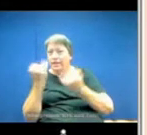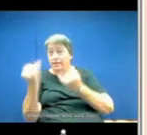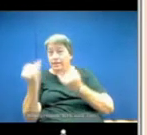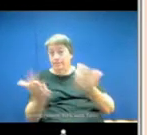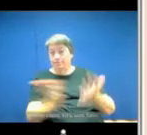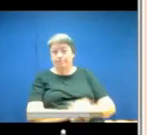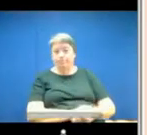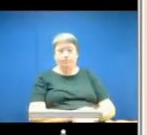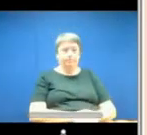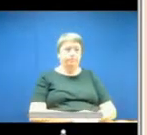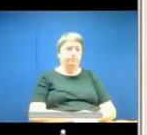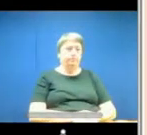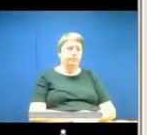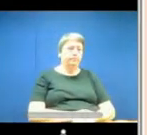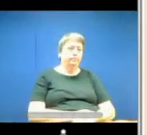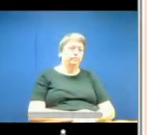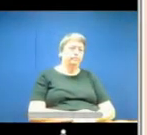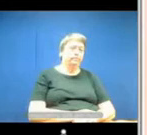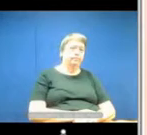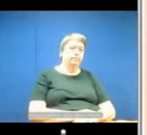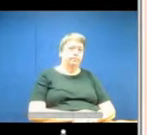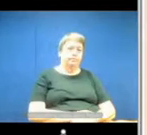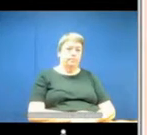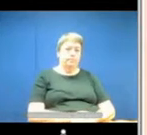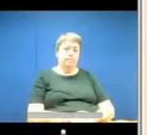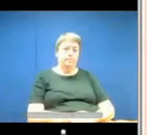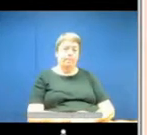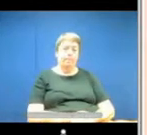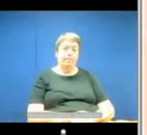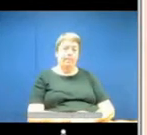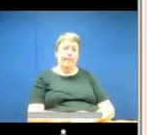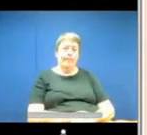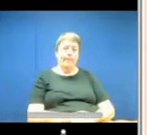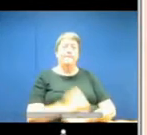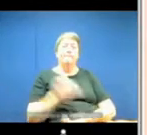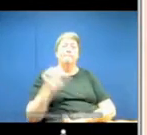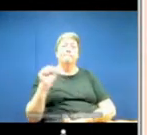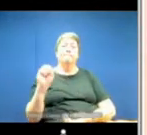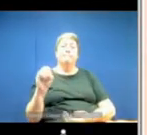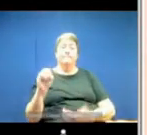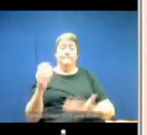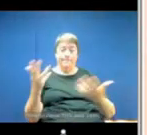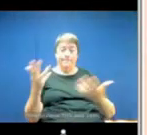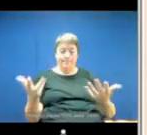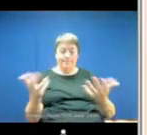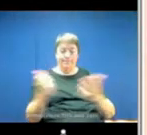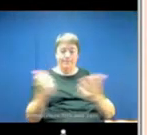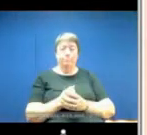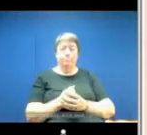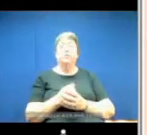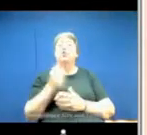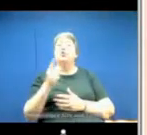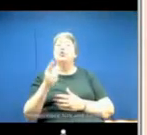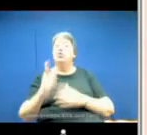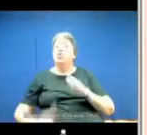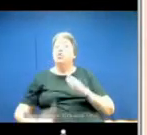So here it is. You arrive at the